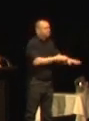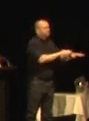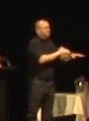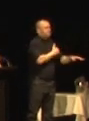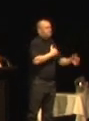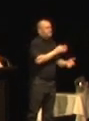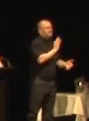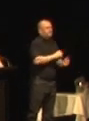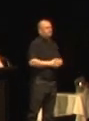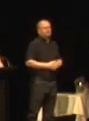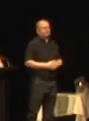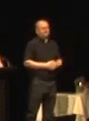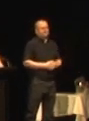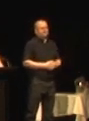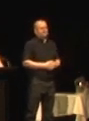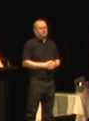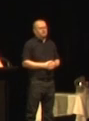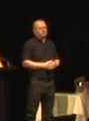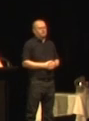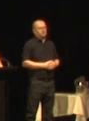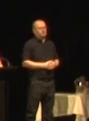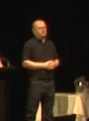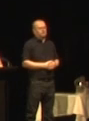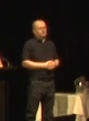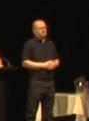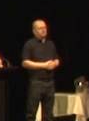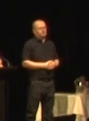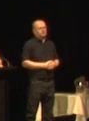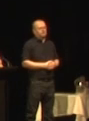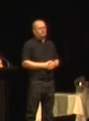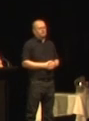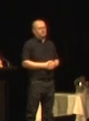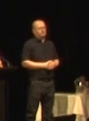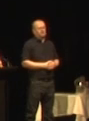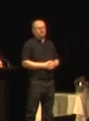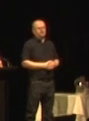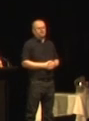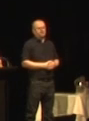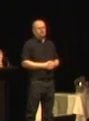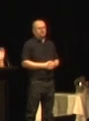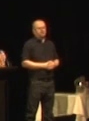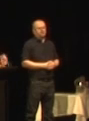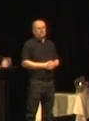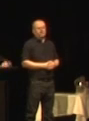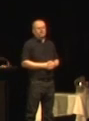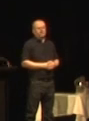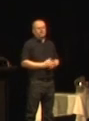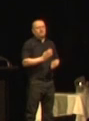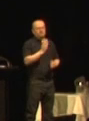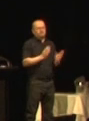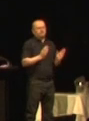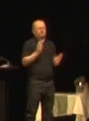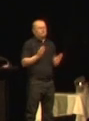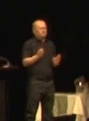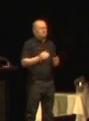have questions. So many questions. Our volunteers will have... Oh, there's a few.